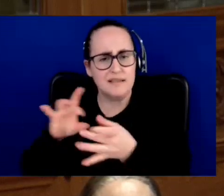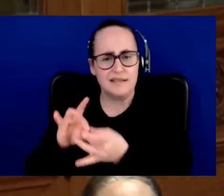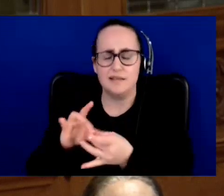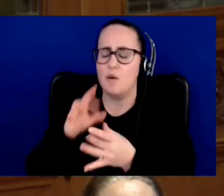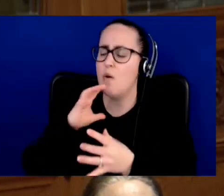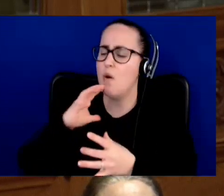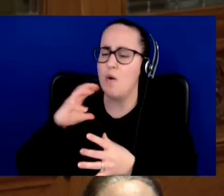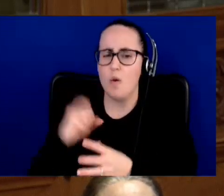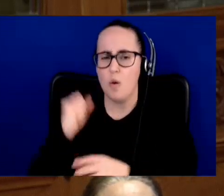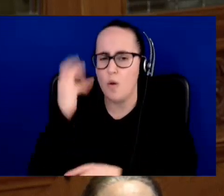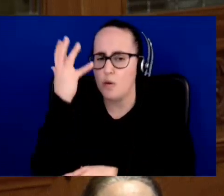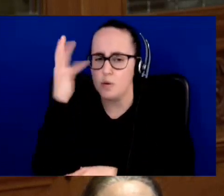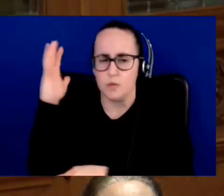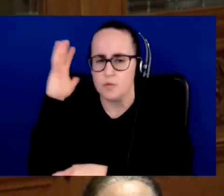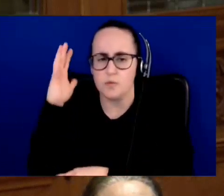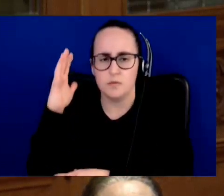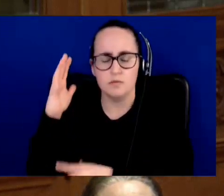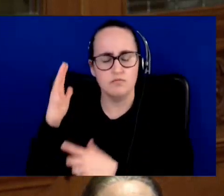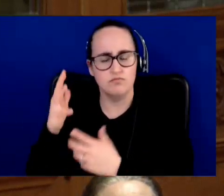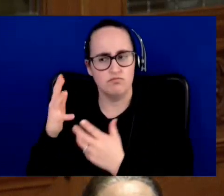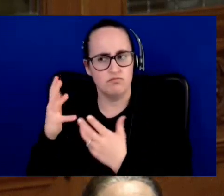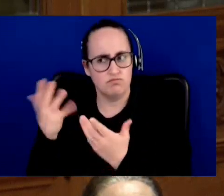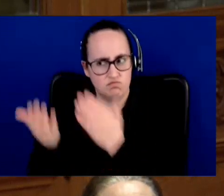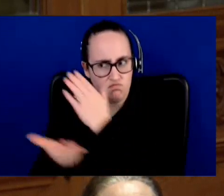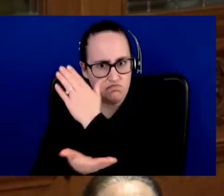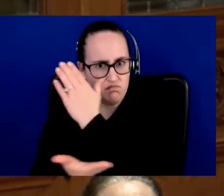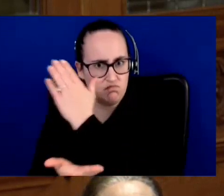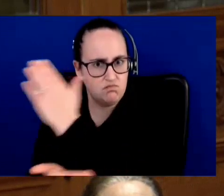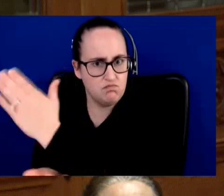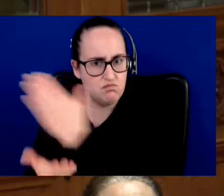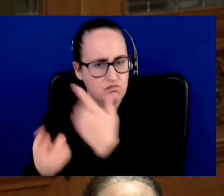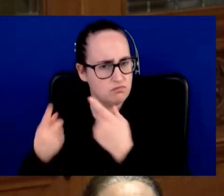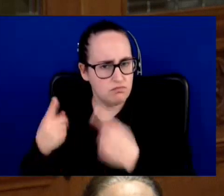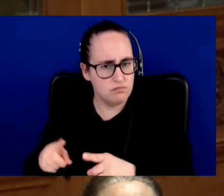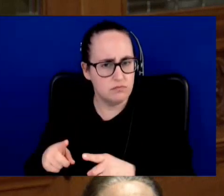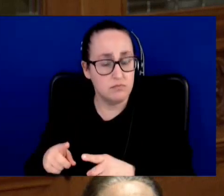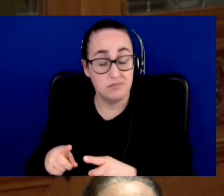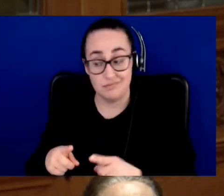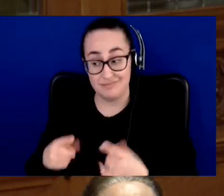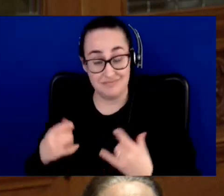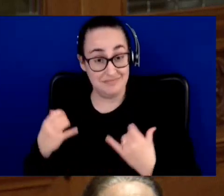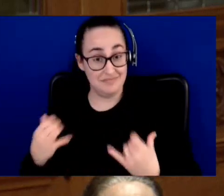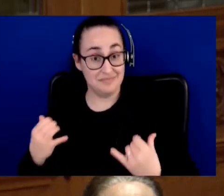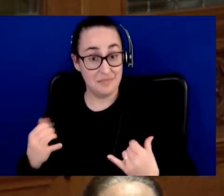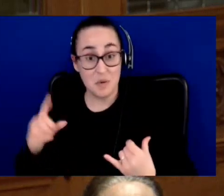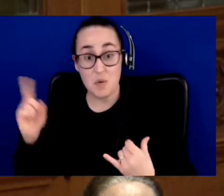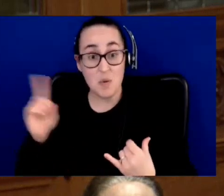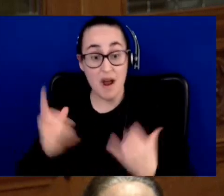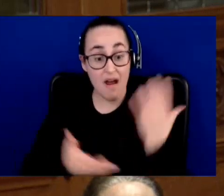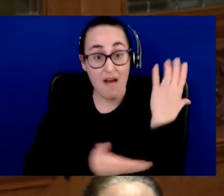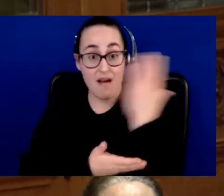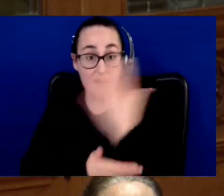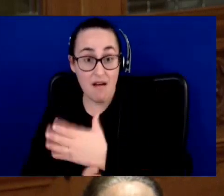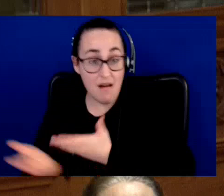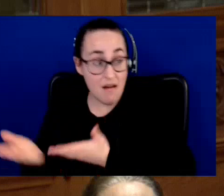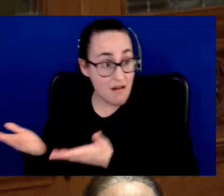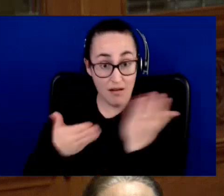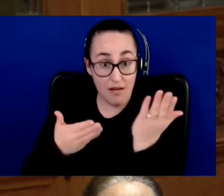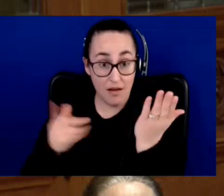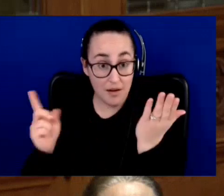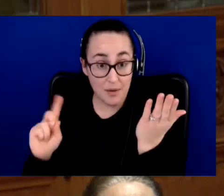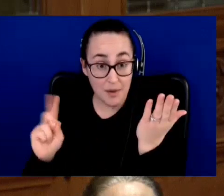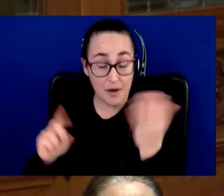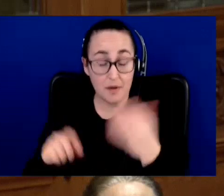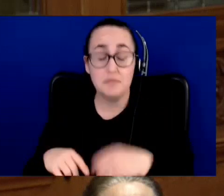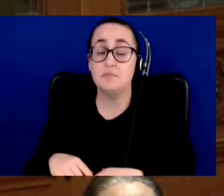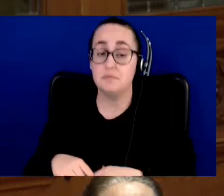let's look at where some of these old-growth trees are ending up. The UK company Drax says its wood pellets are, quote, sustainable and